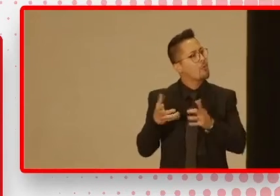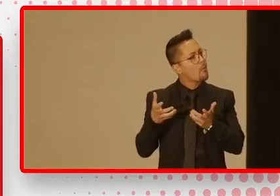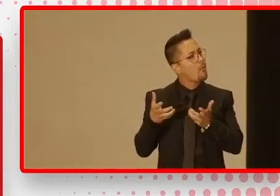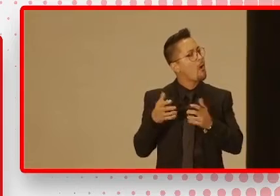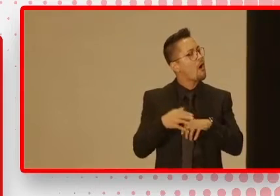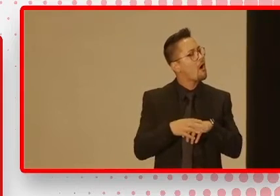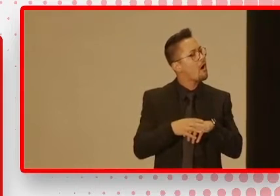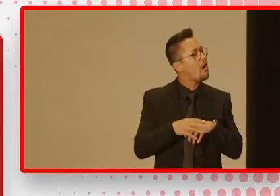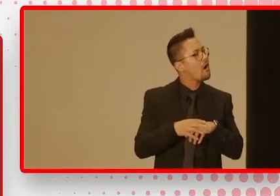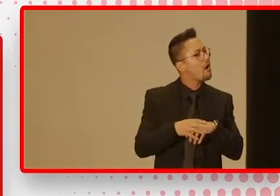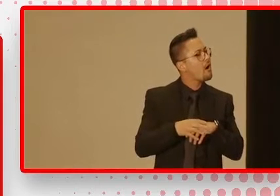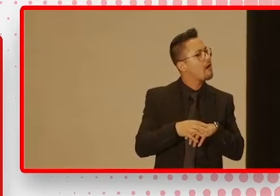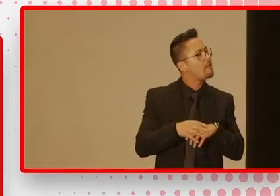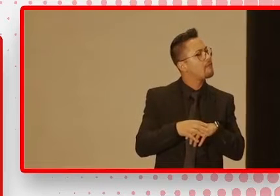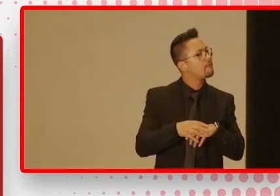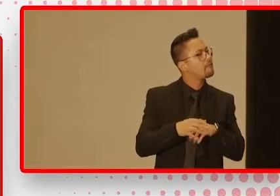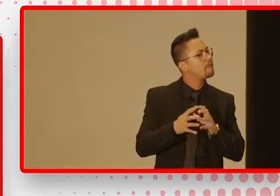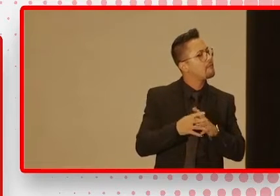the bus at